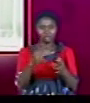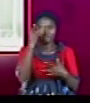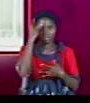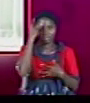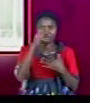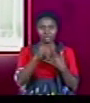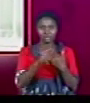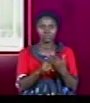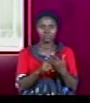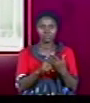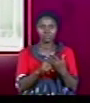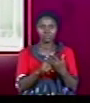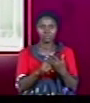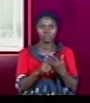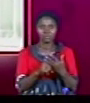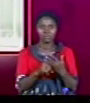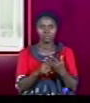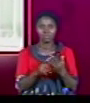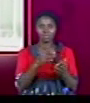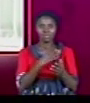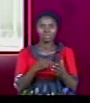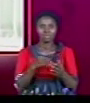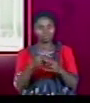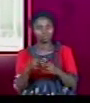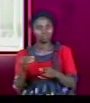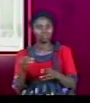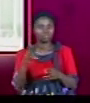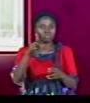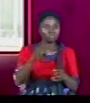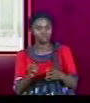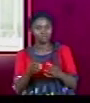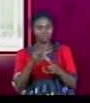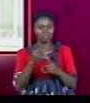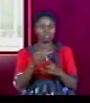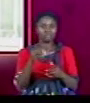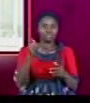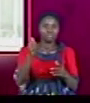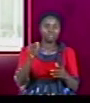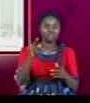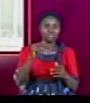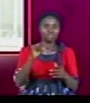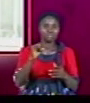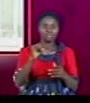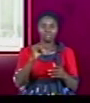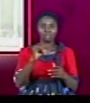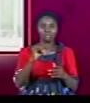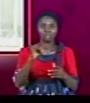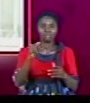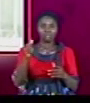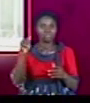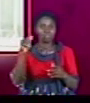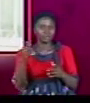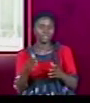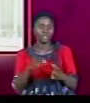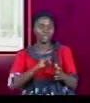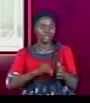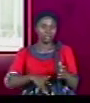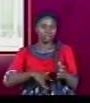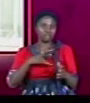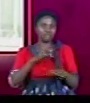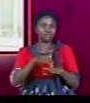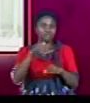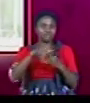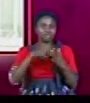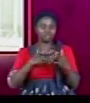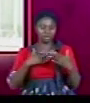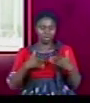hernia, immediately it just as if I felt a stroke of a thunder in my tummy. This hernia has been here for